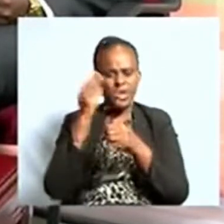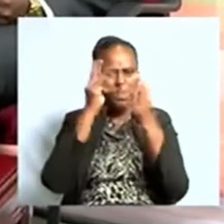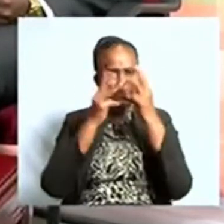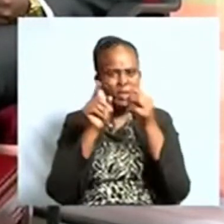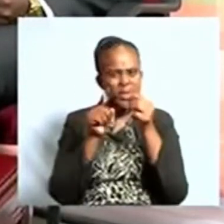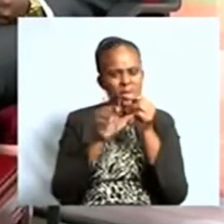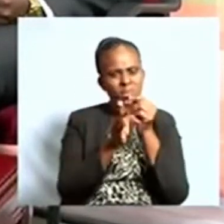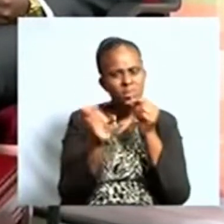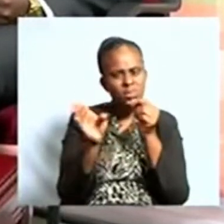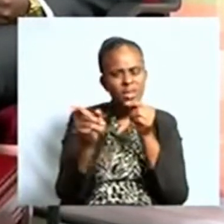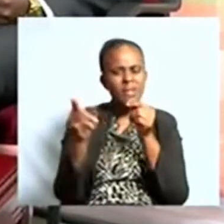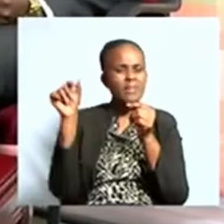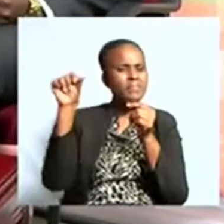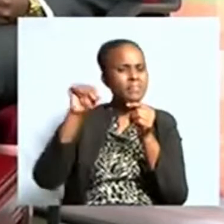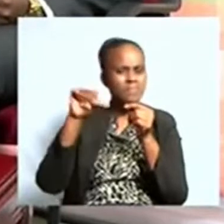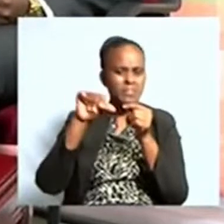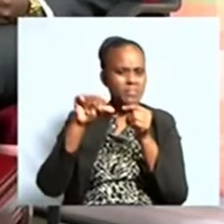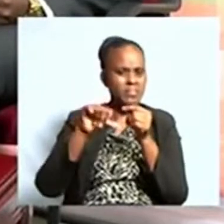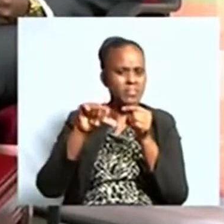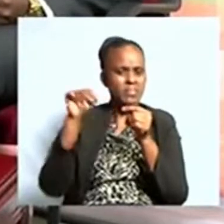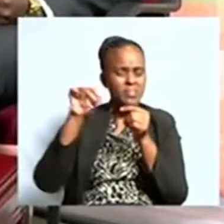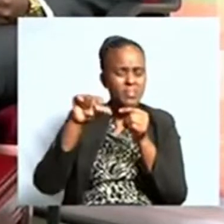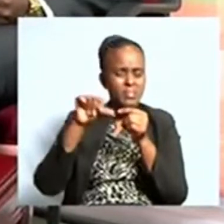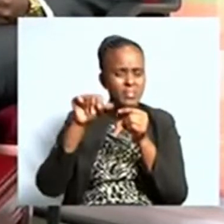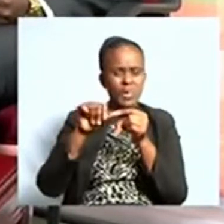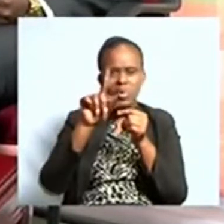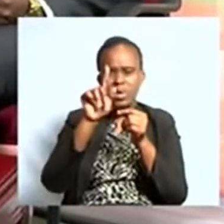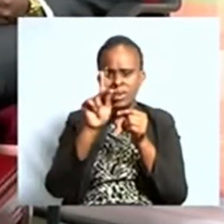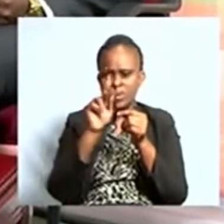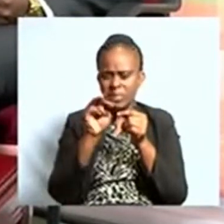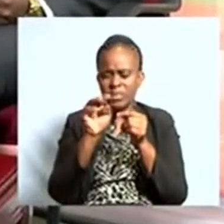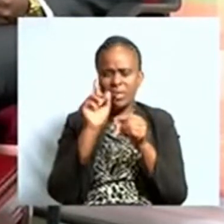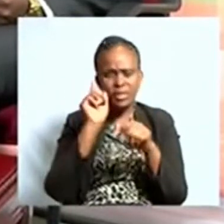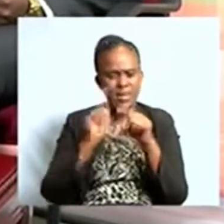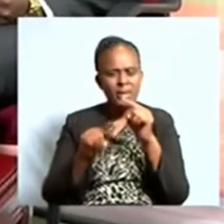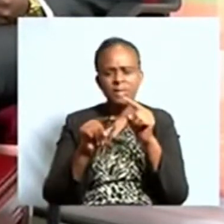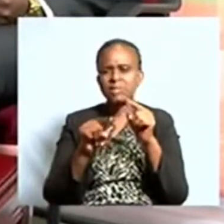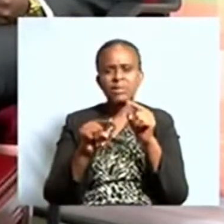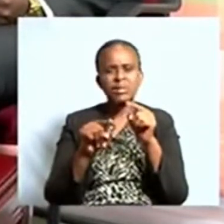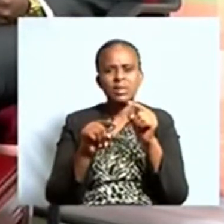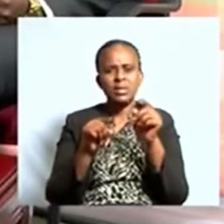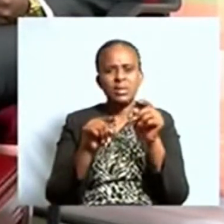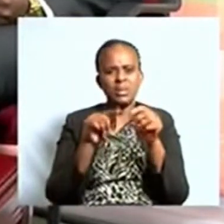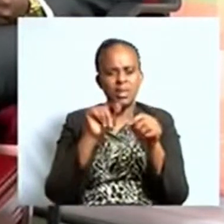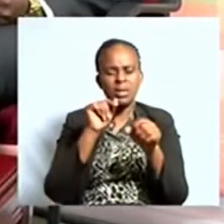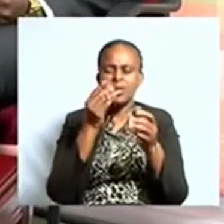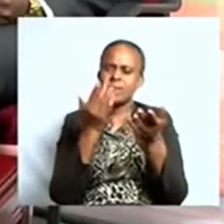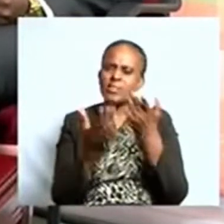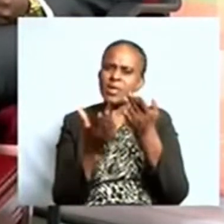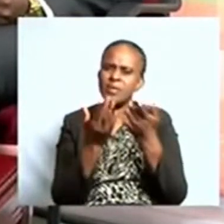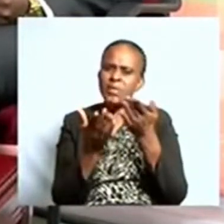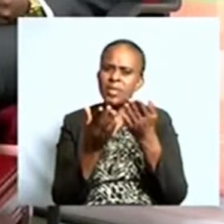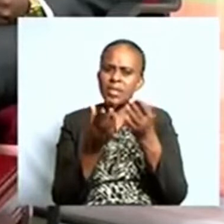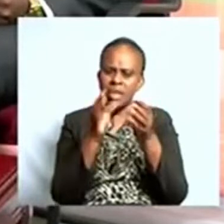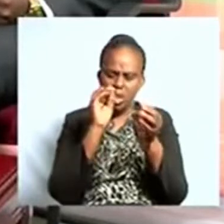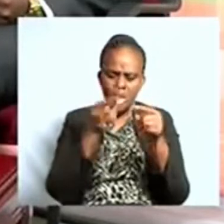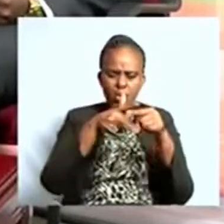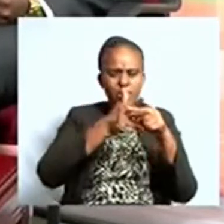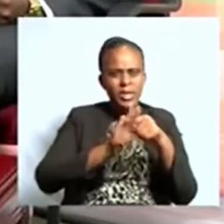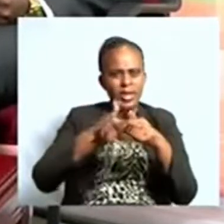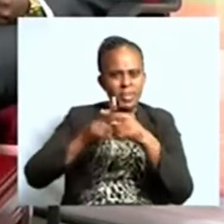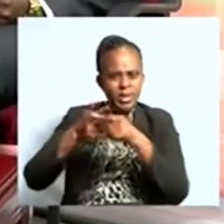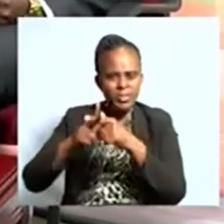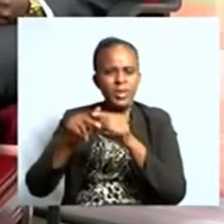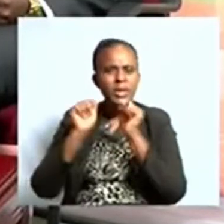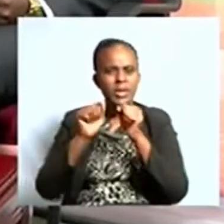road is very bad and it's even less than a kilometer. Can you consider just maybe replenishing it so that it is